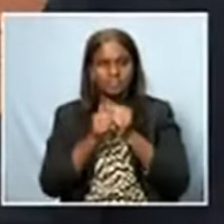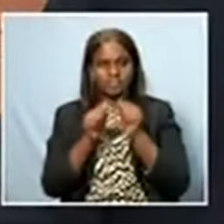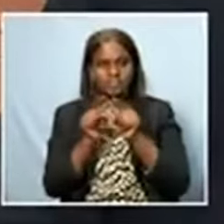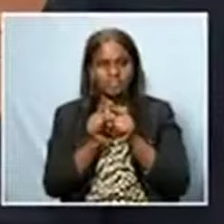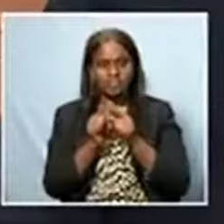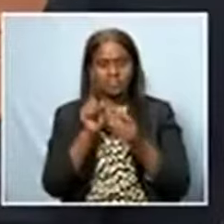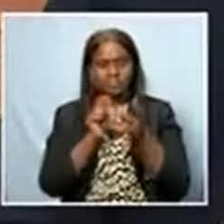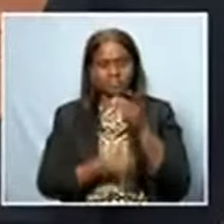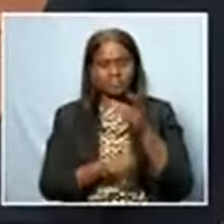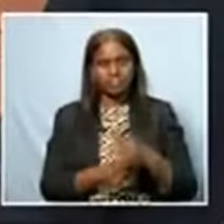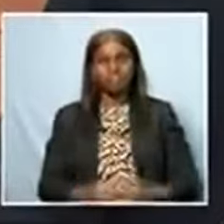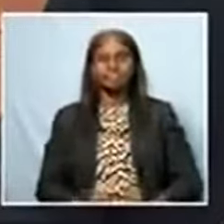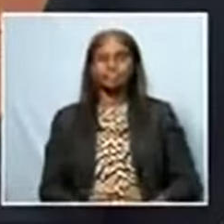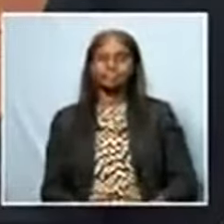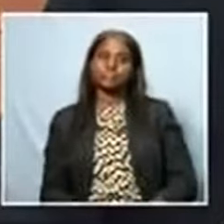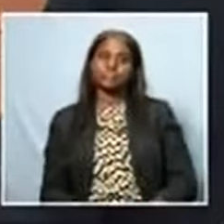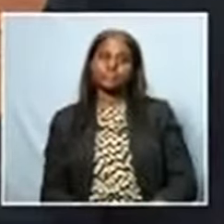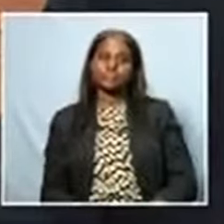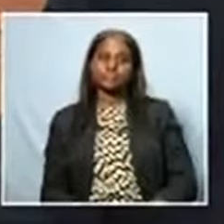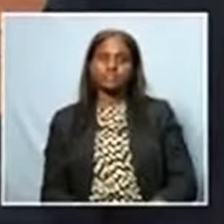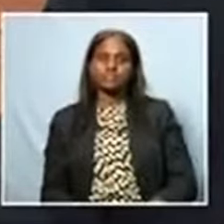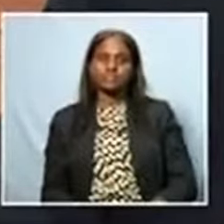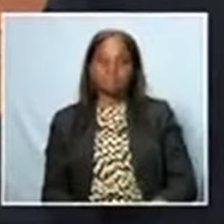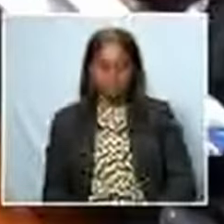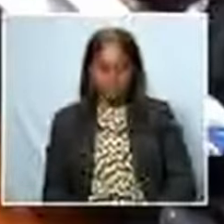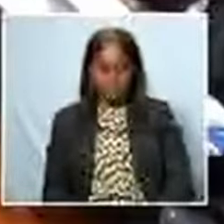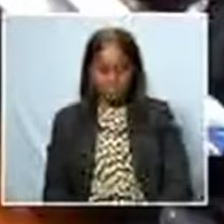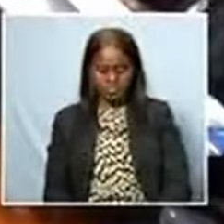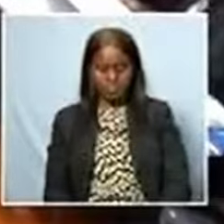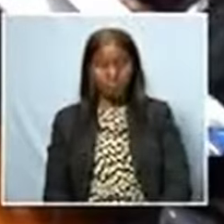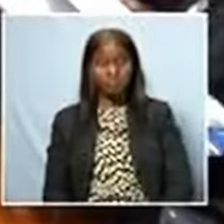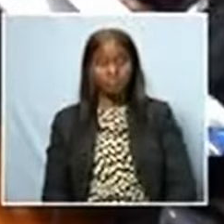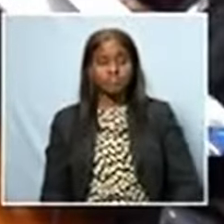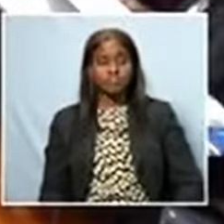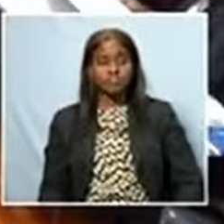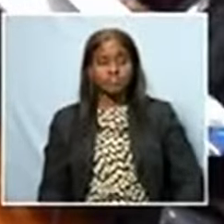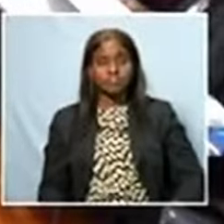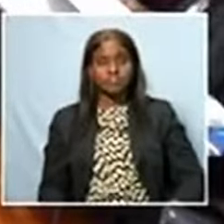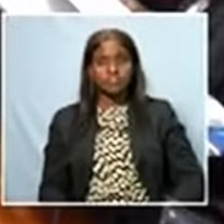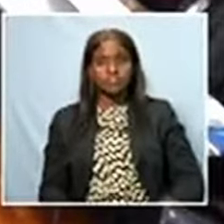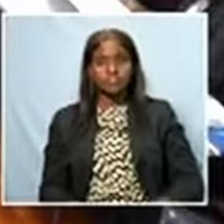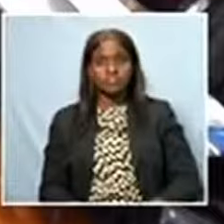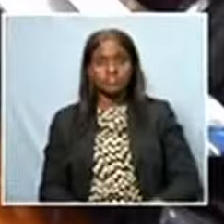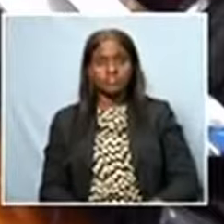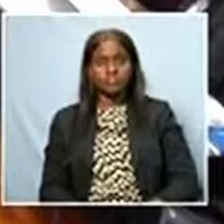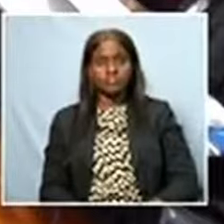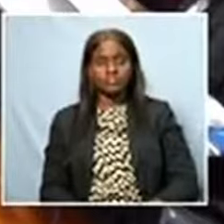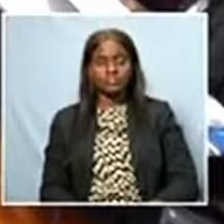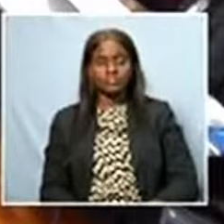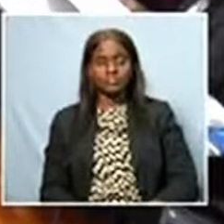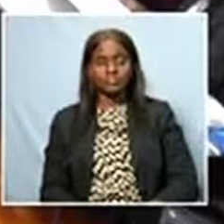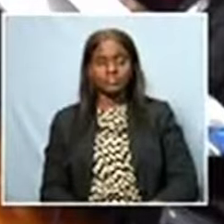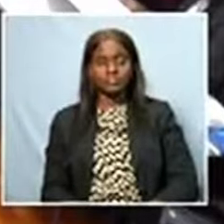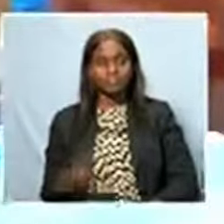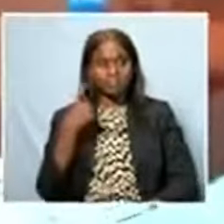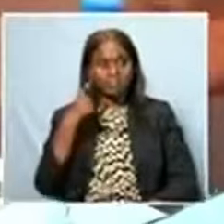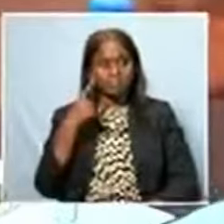ever come down. Thank you. Okay. Maybe what we do before you, because he raised quite a number with your